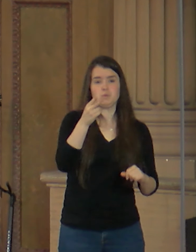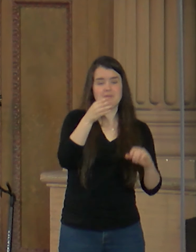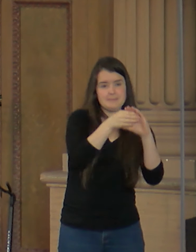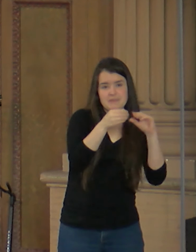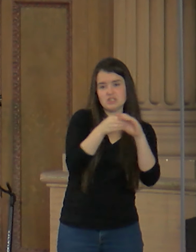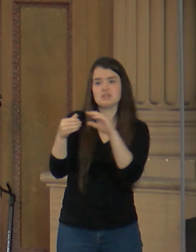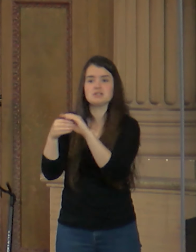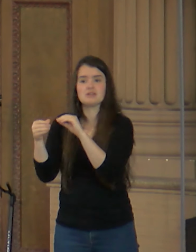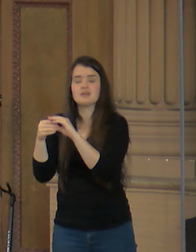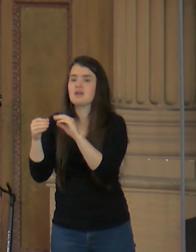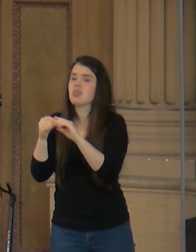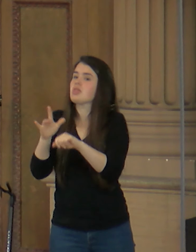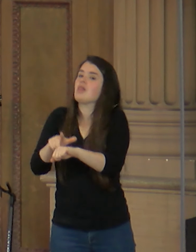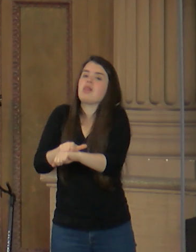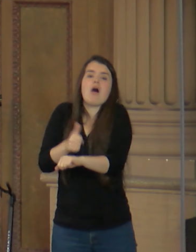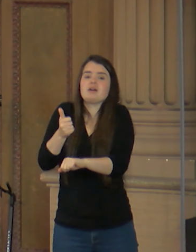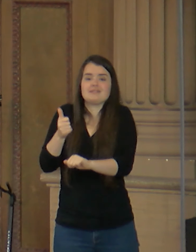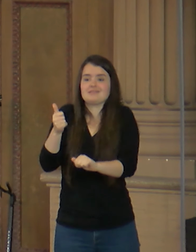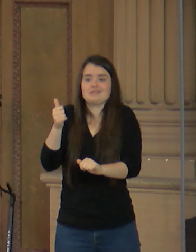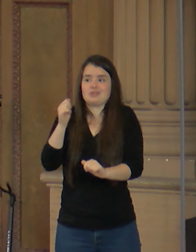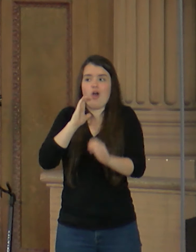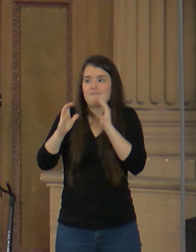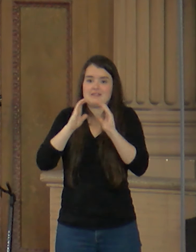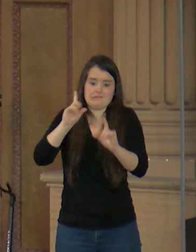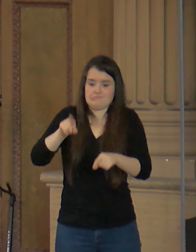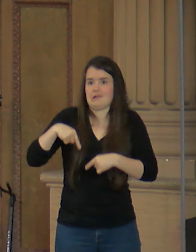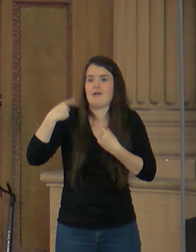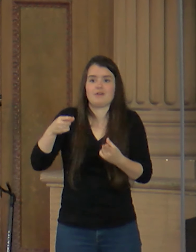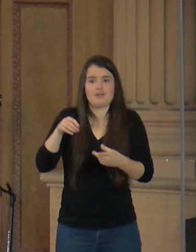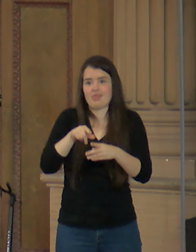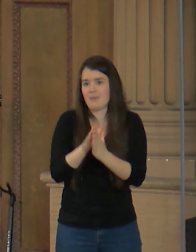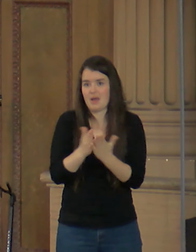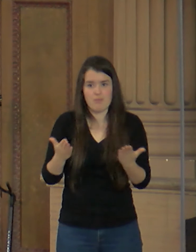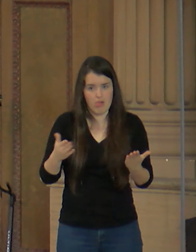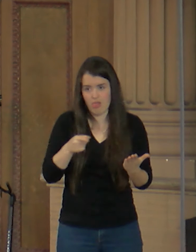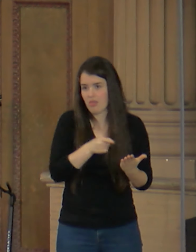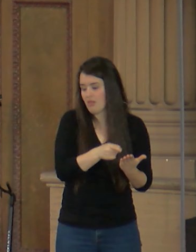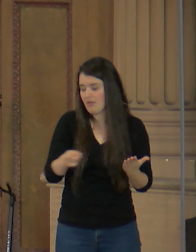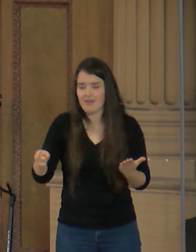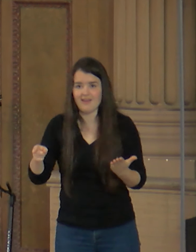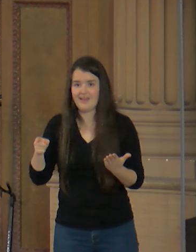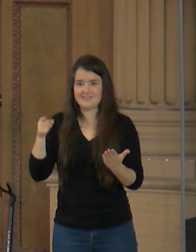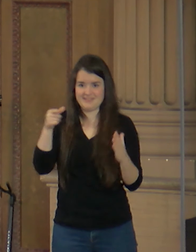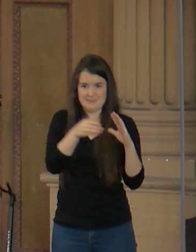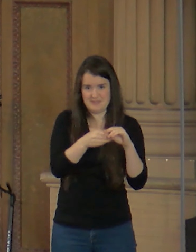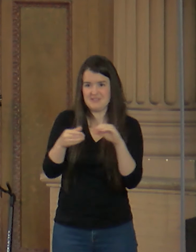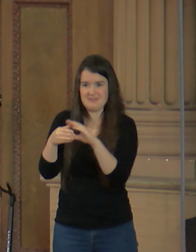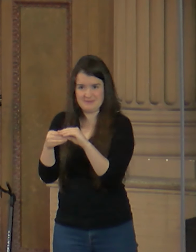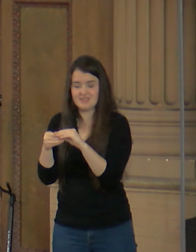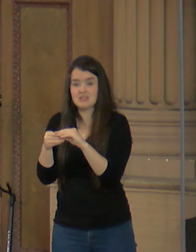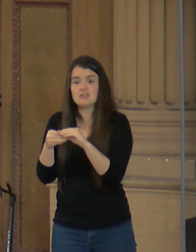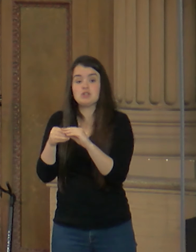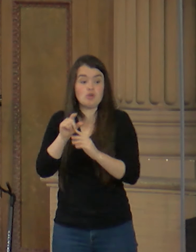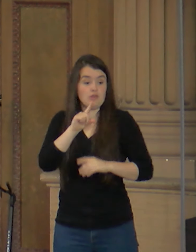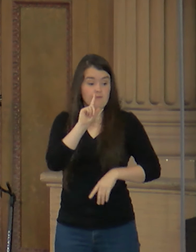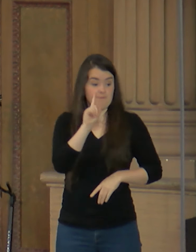Bible. And after the first speech, Job will shut his mouth and be quiet. And after the second speech, Job will